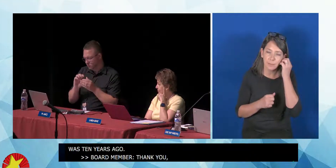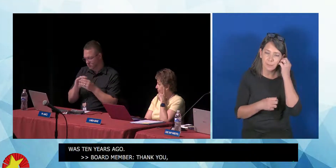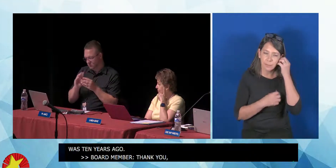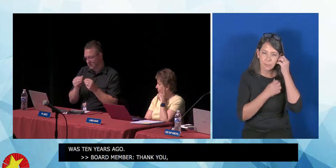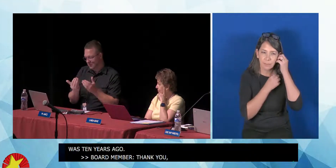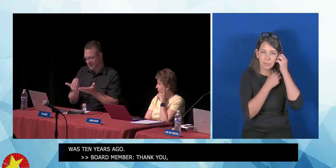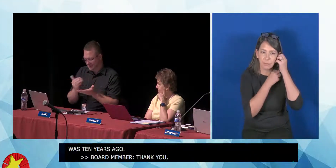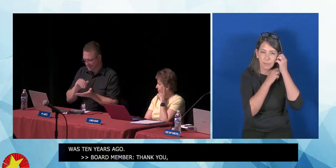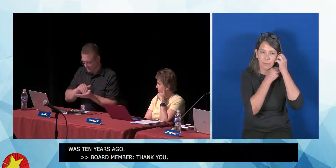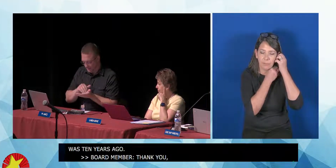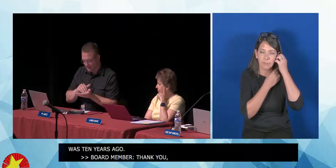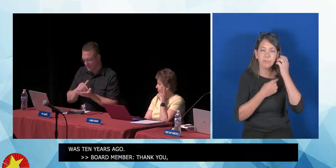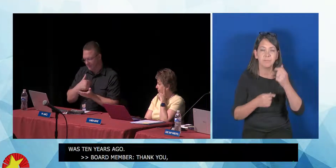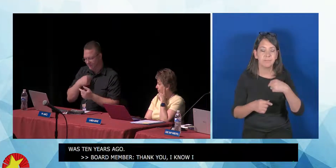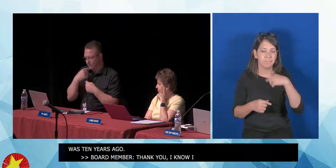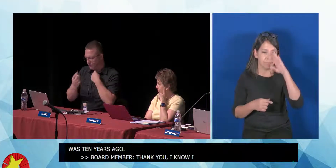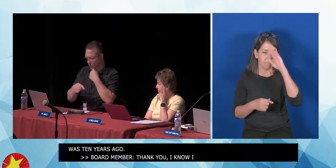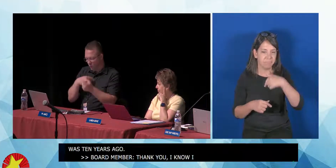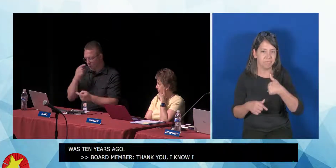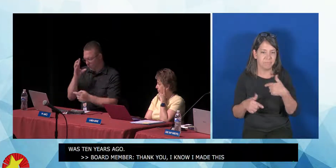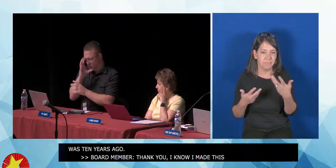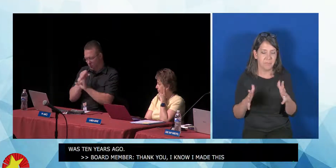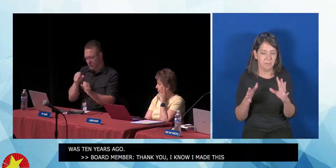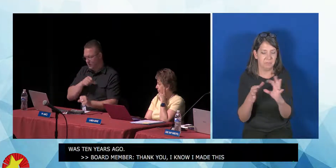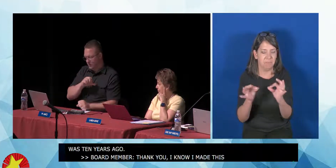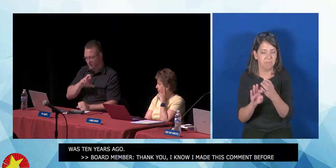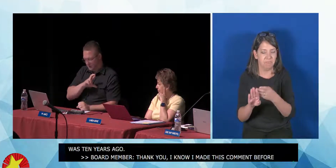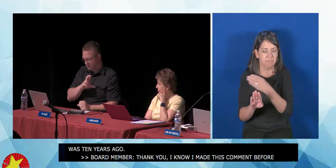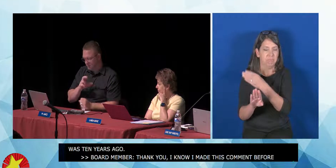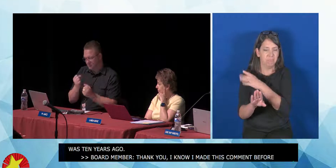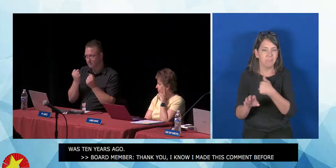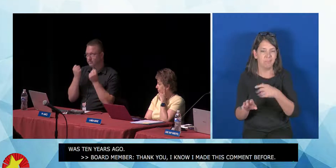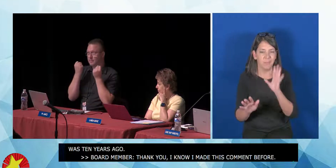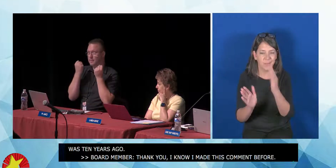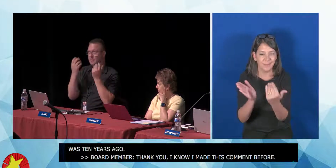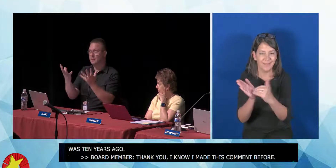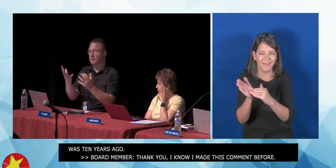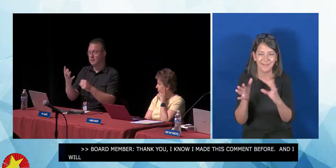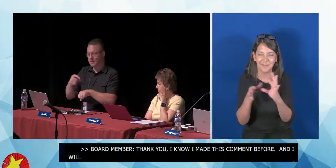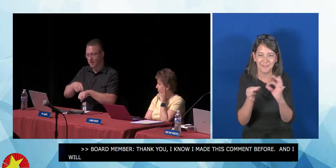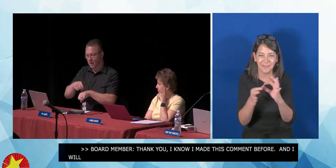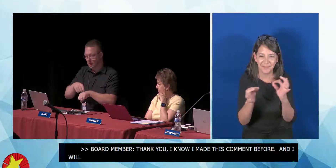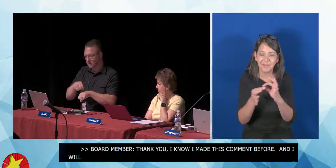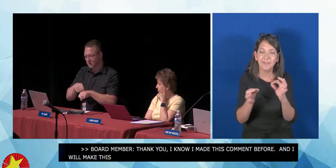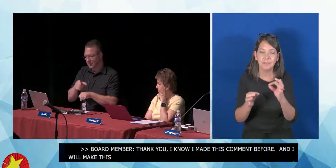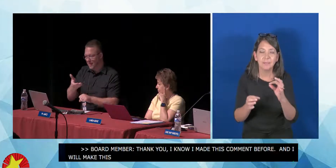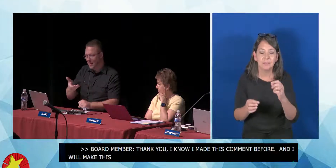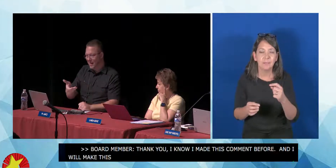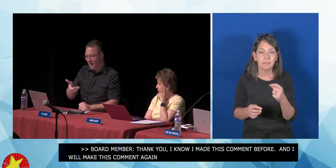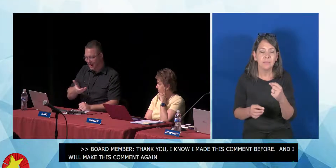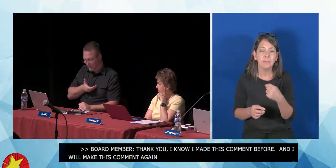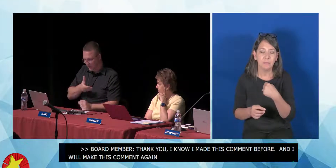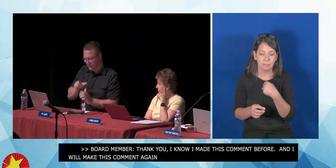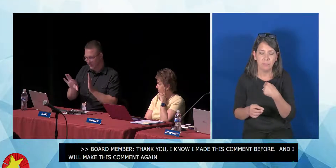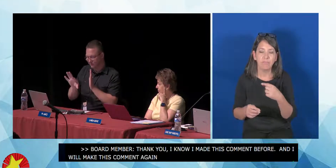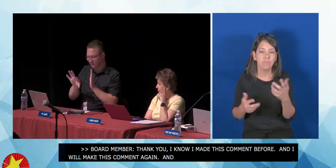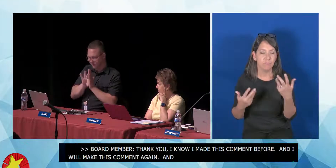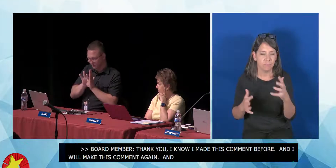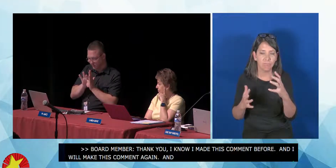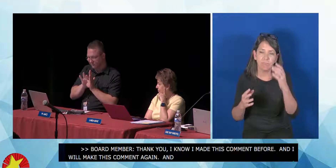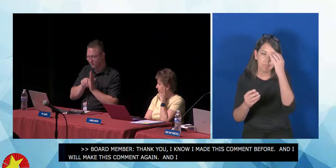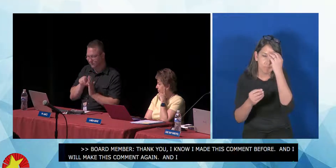made this comment before, and I will make this comment again, and I have told Superintendent